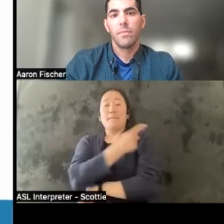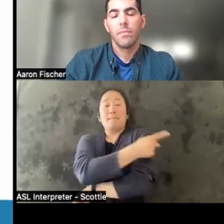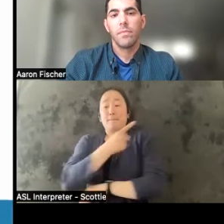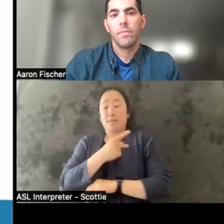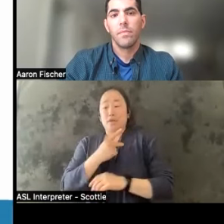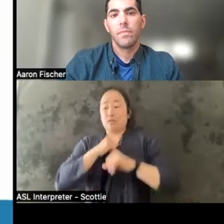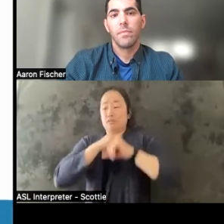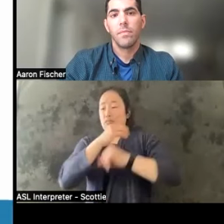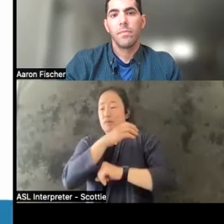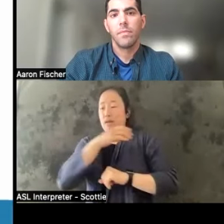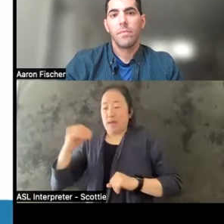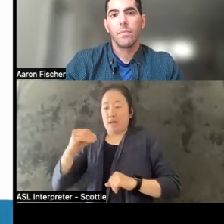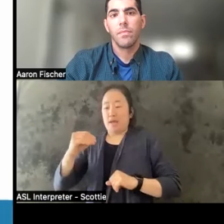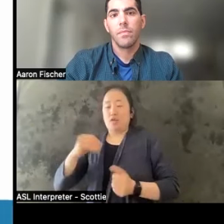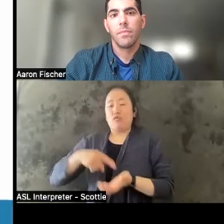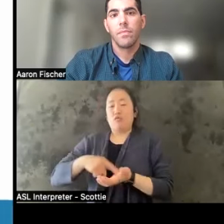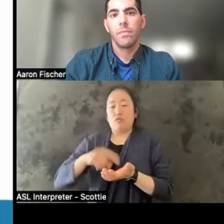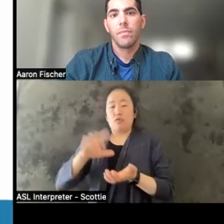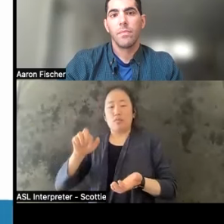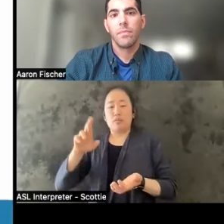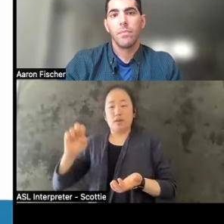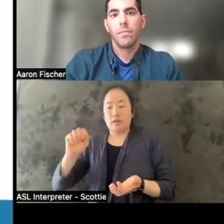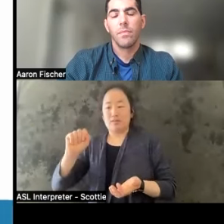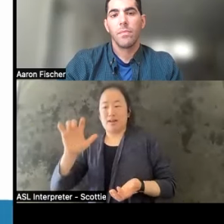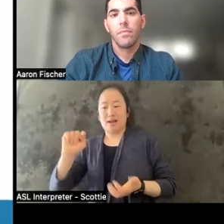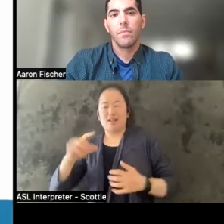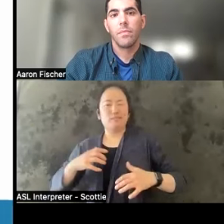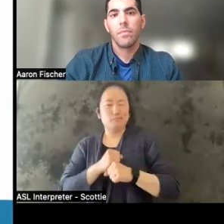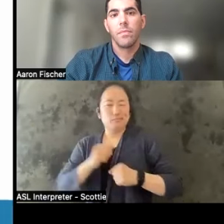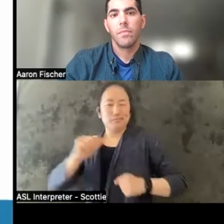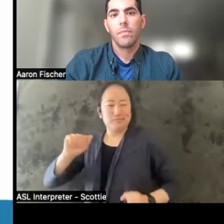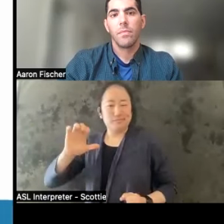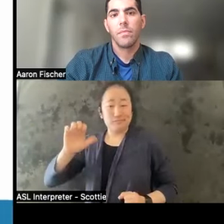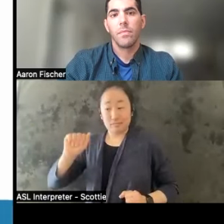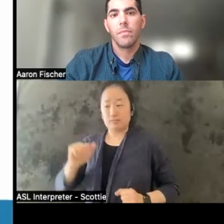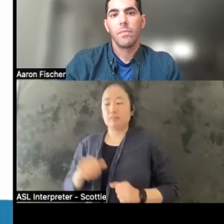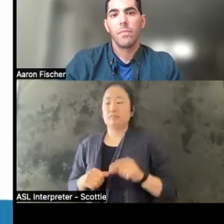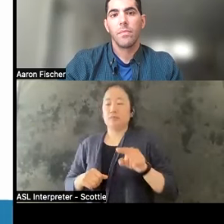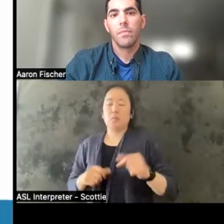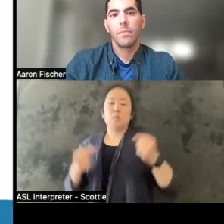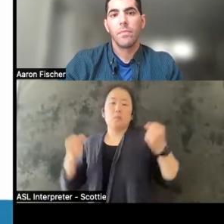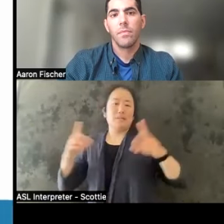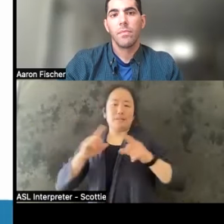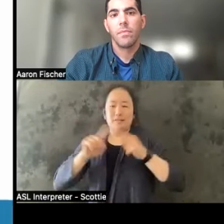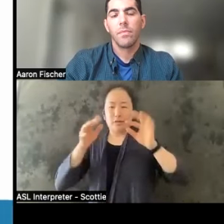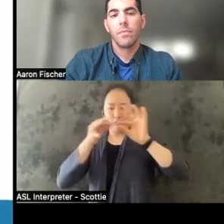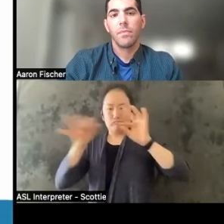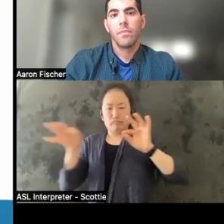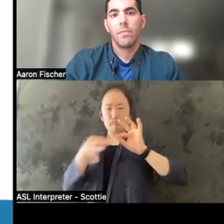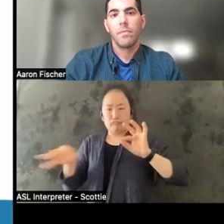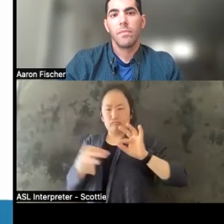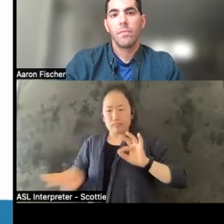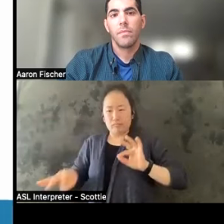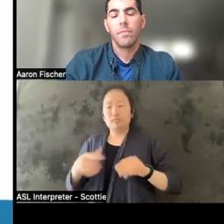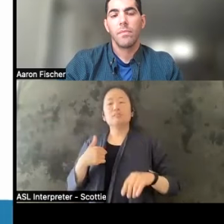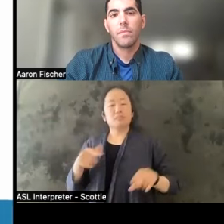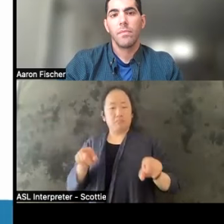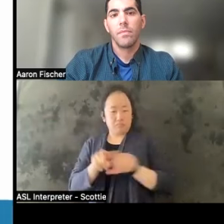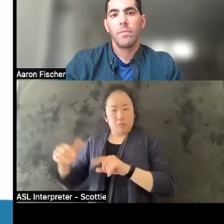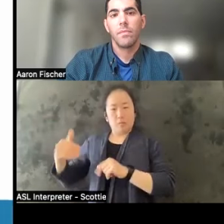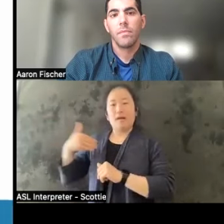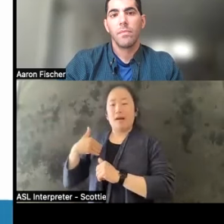ACA. And this has various provisions, obviously, but it has an anti-discrimination provision